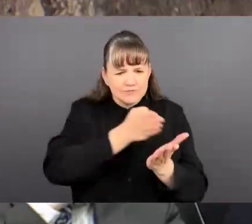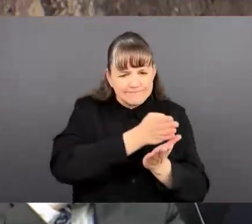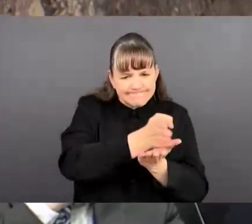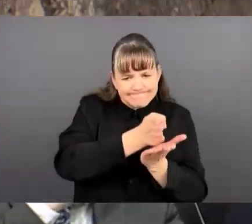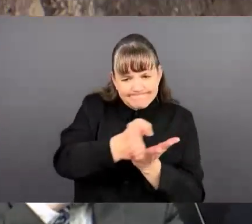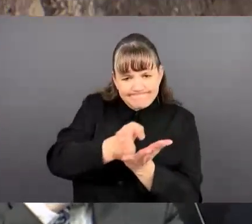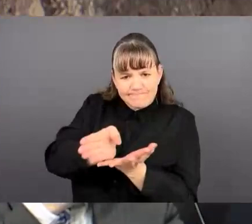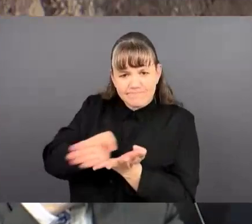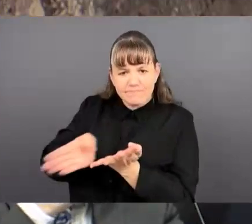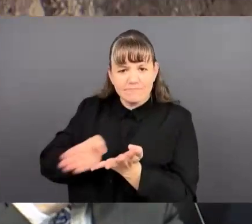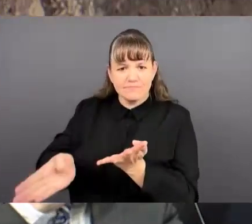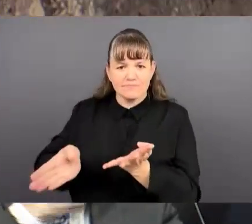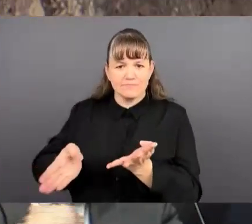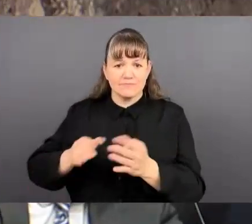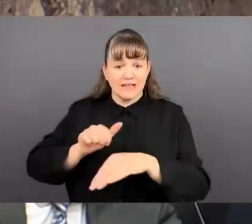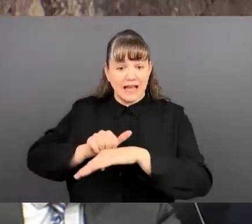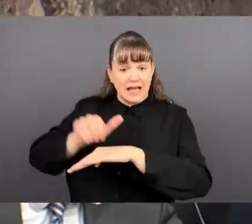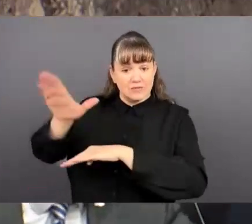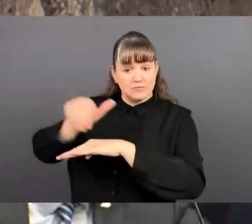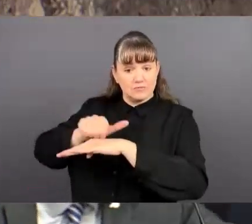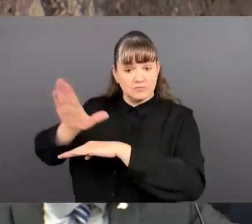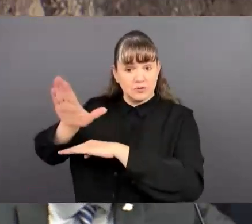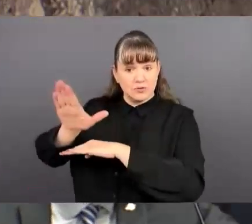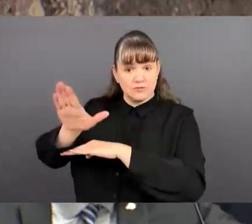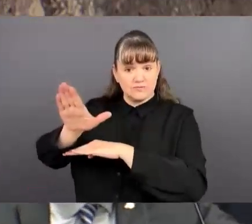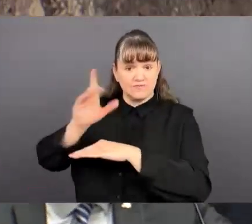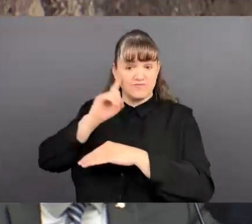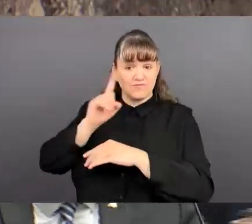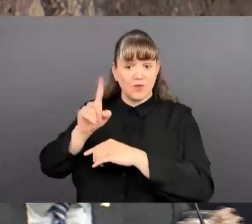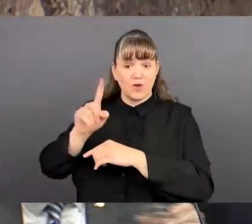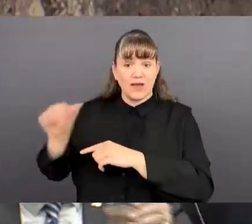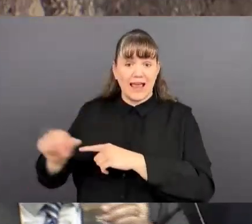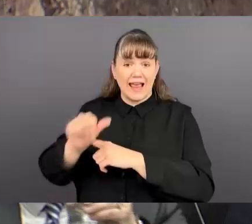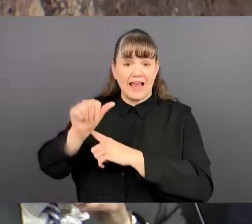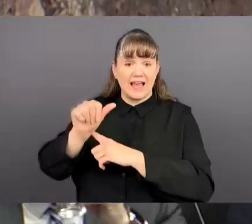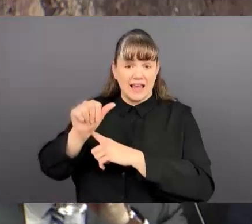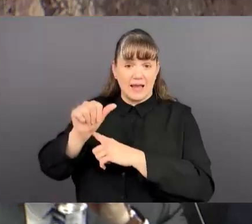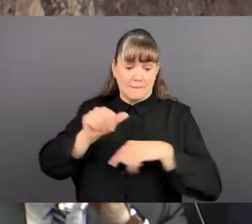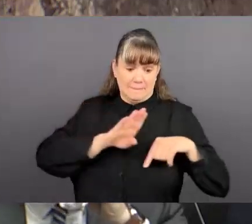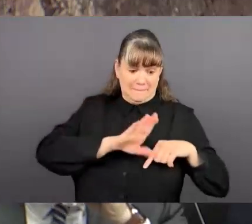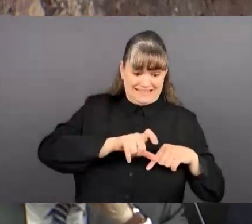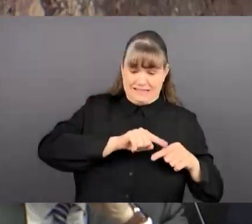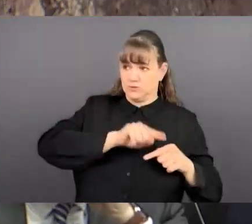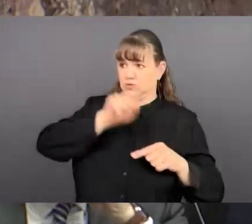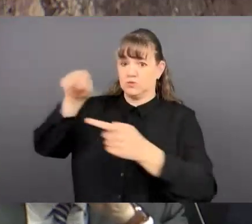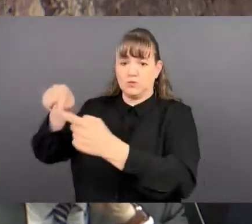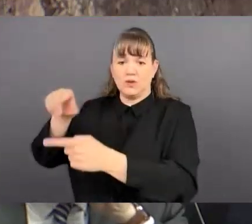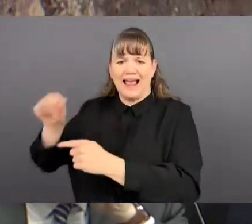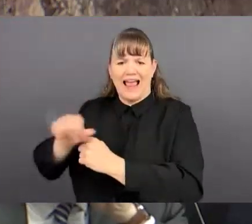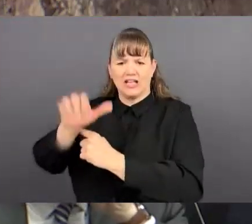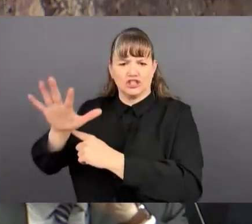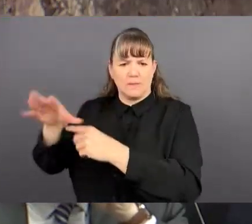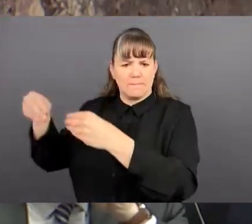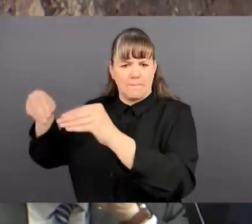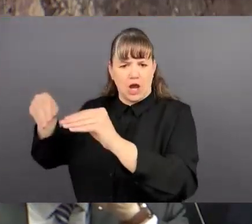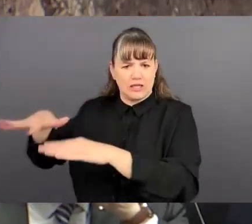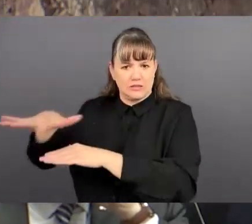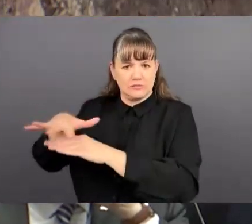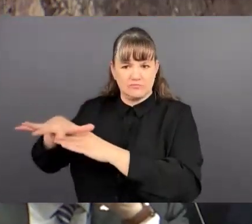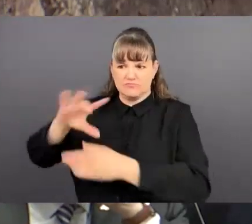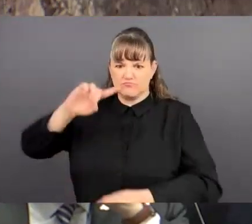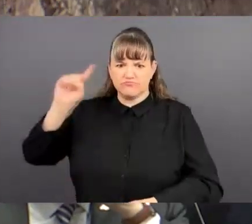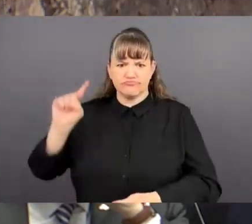which coincides with the closure of our 13 freestanding Asian trade offices. This government's dismal economic